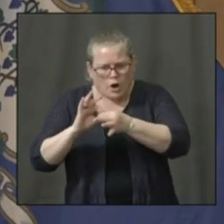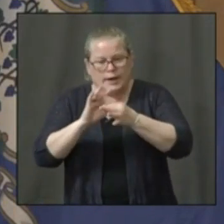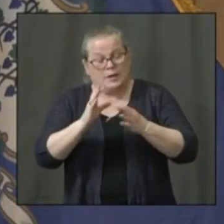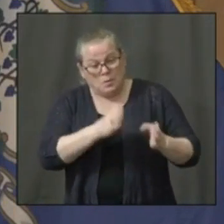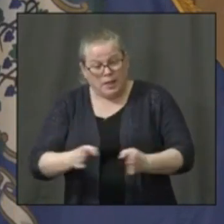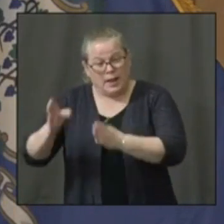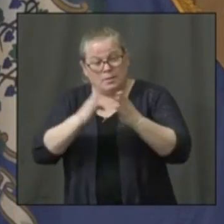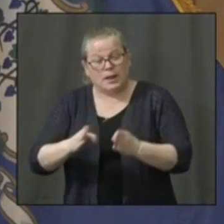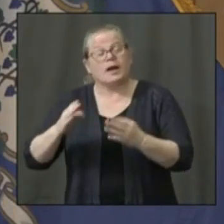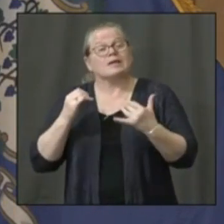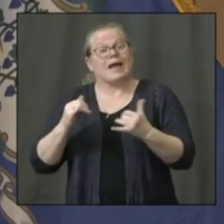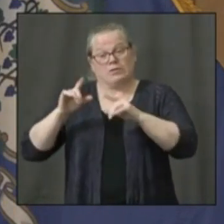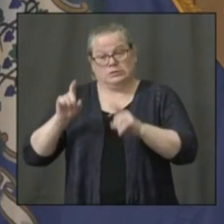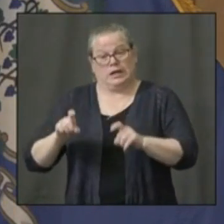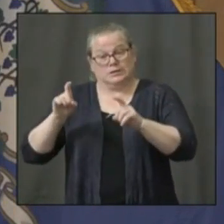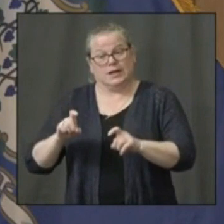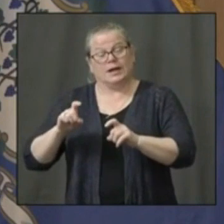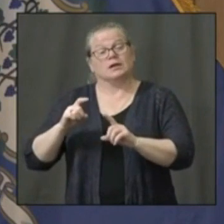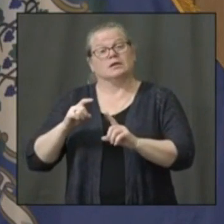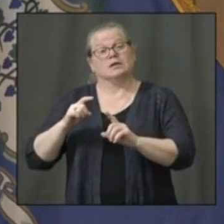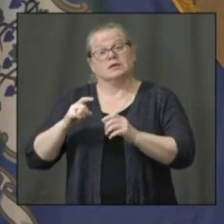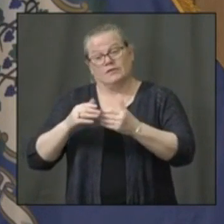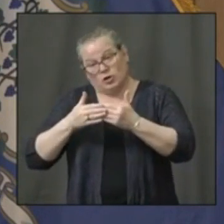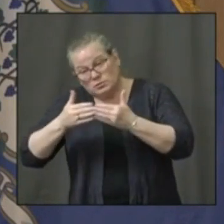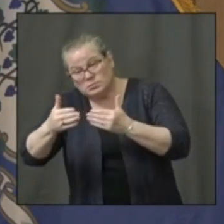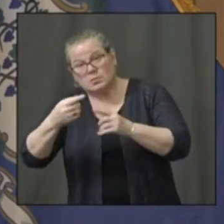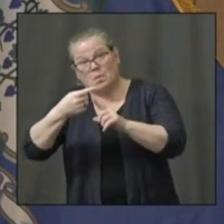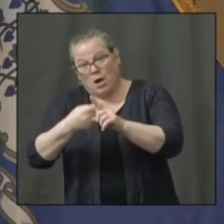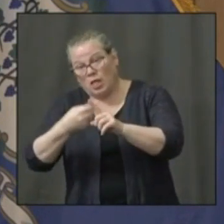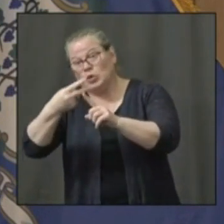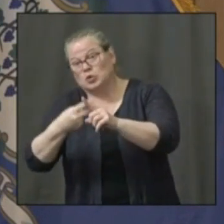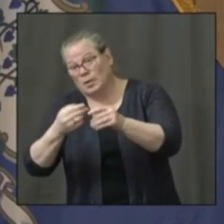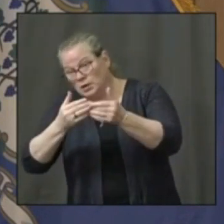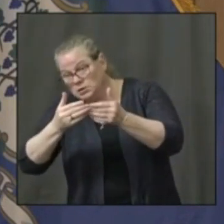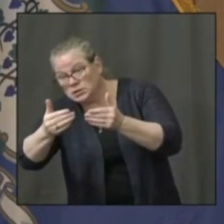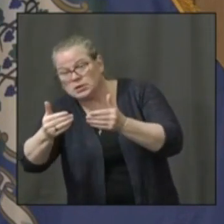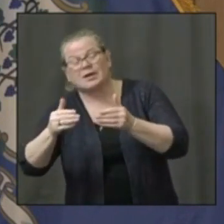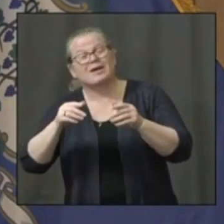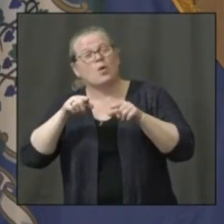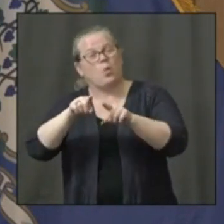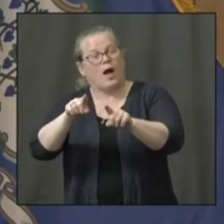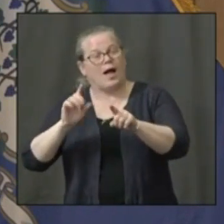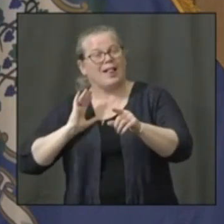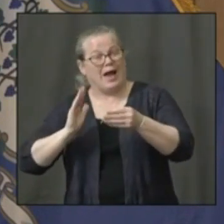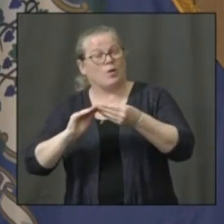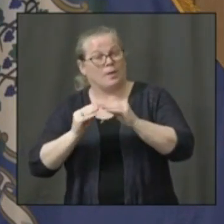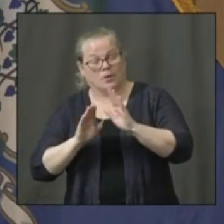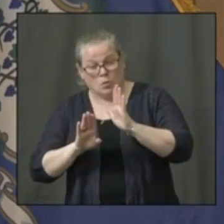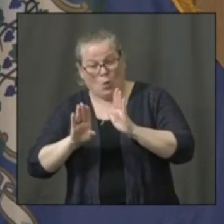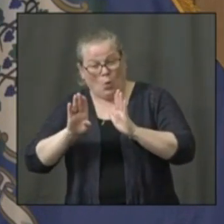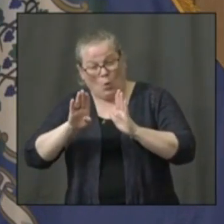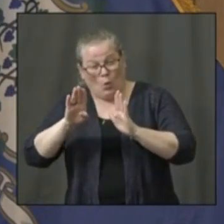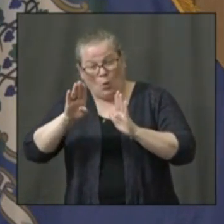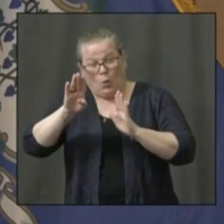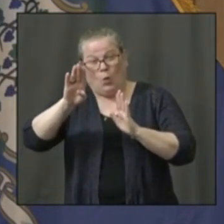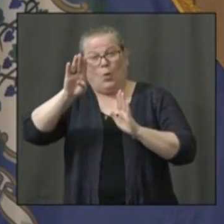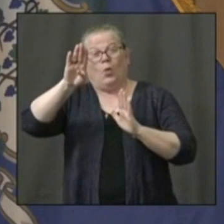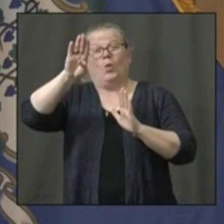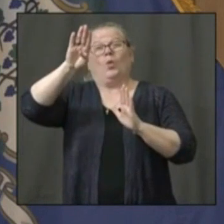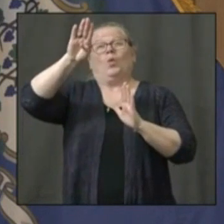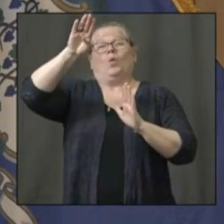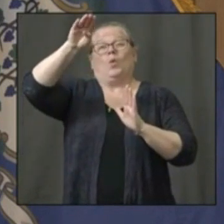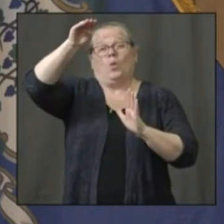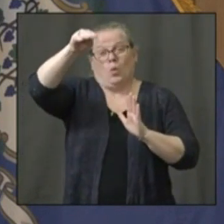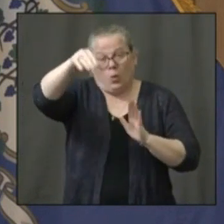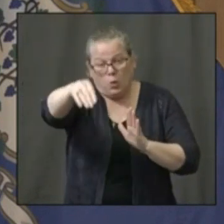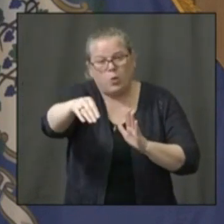another month or two as we reach our surge, and then what's going on afterwards. So over the next months, we know how to safely